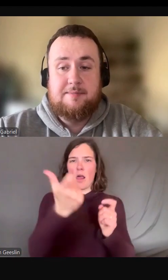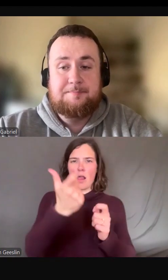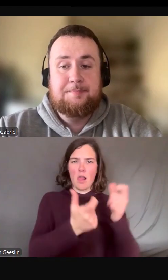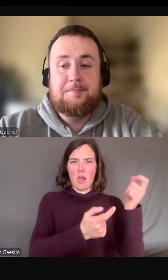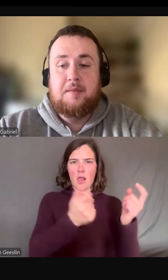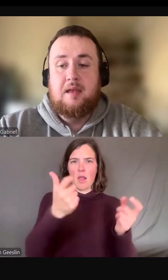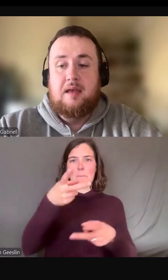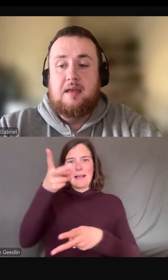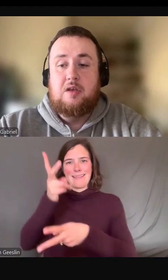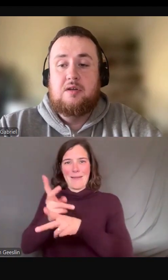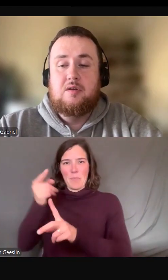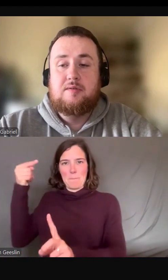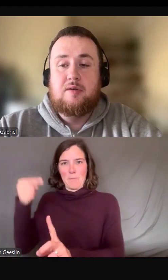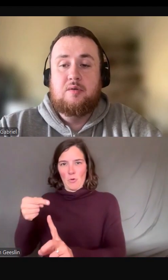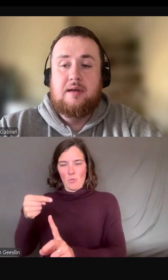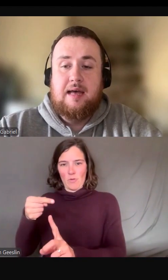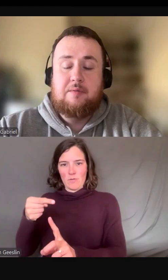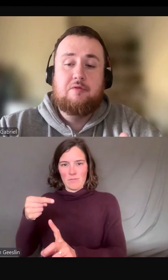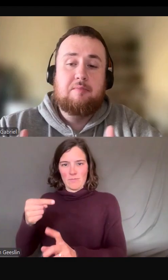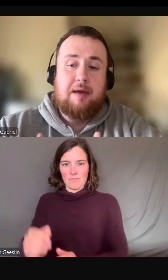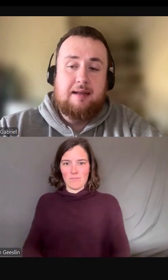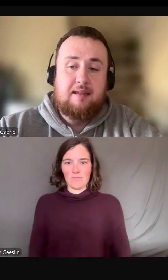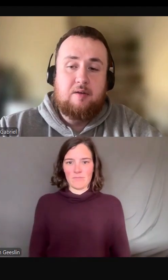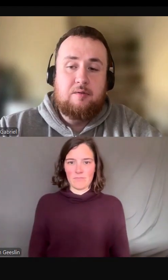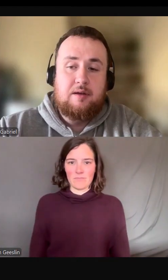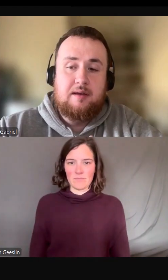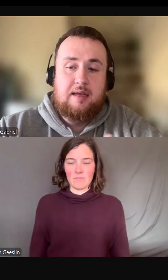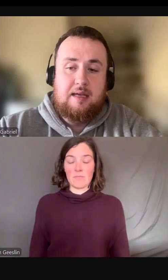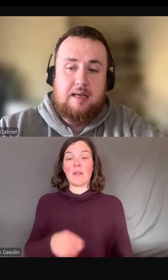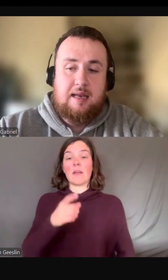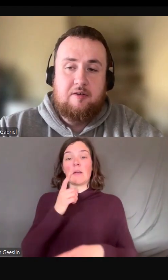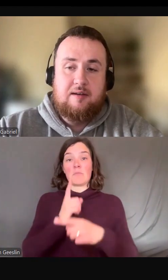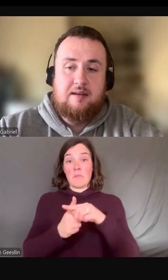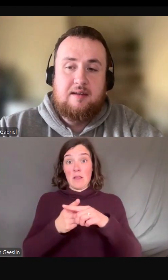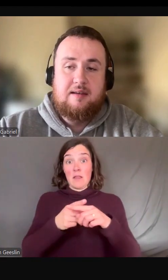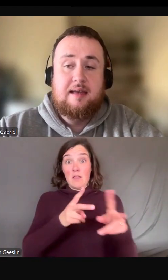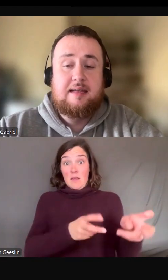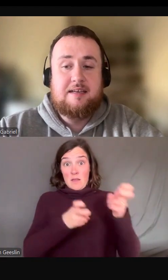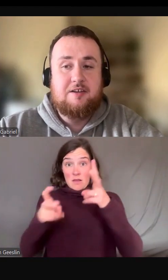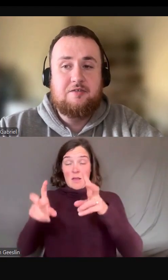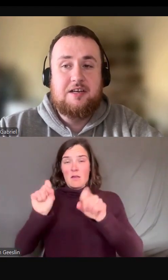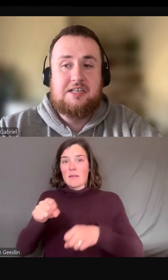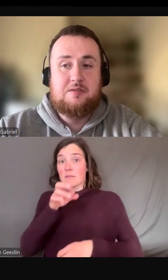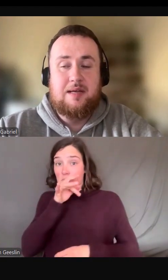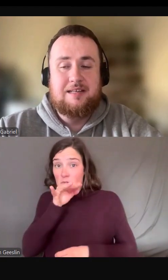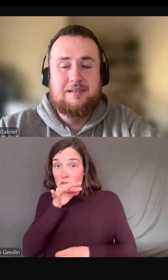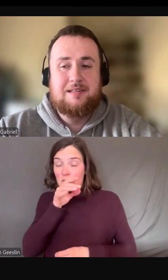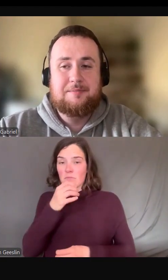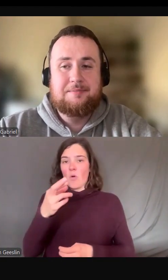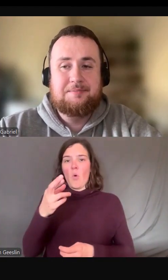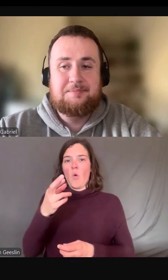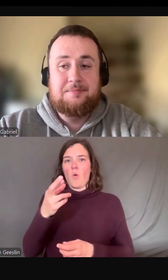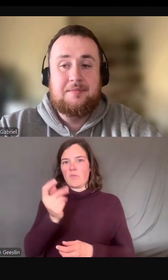across. You can also have it read back to you, clear it, and start fresh as well.